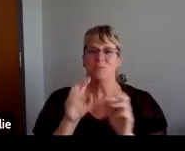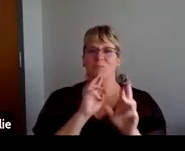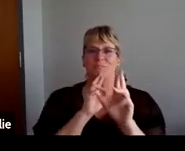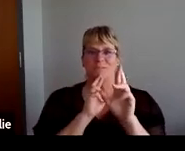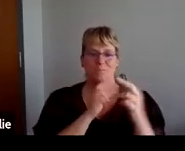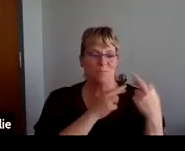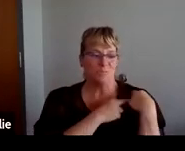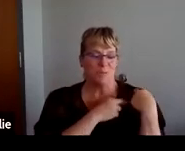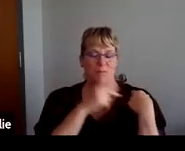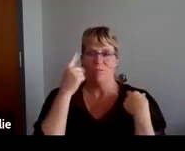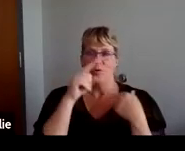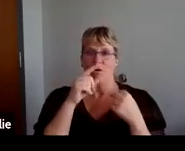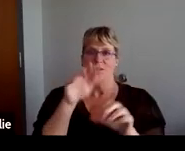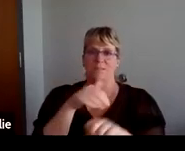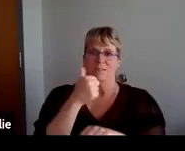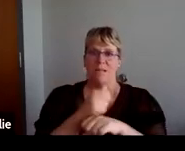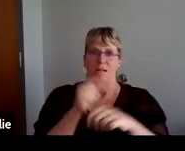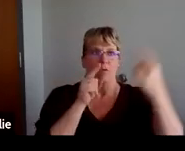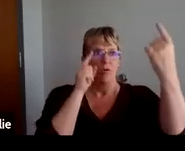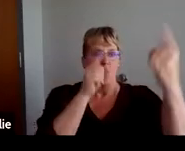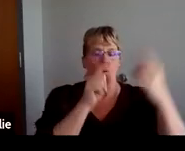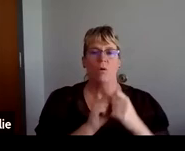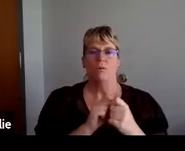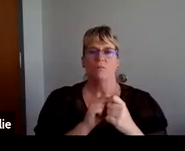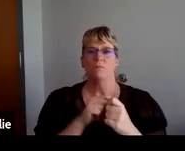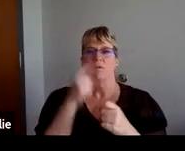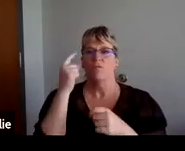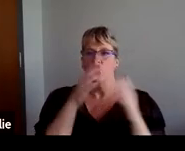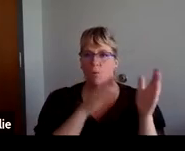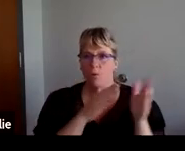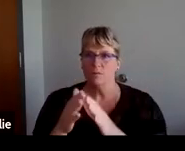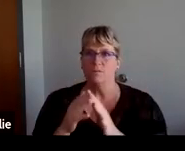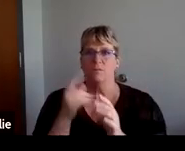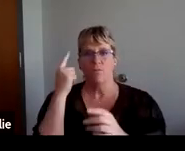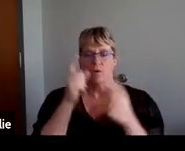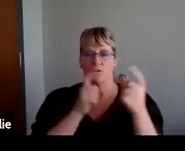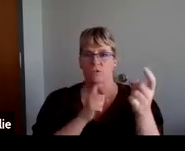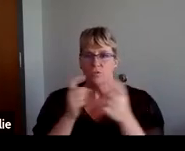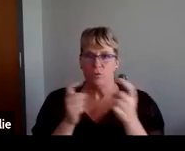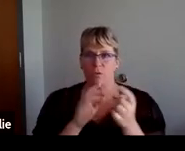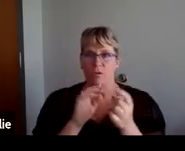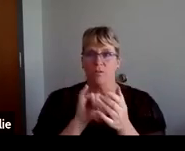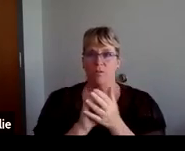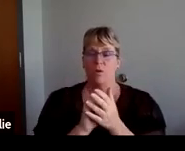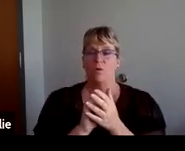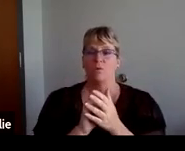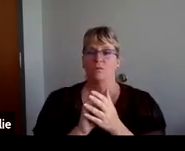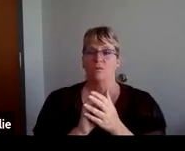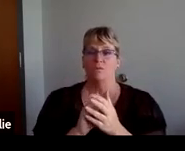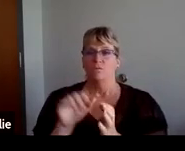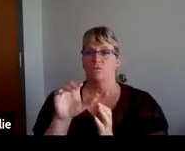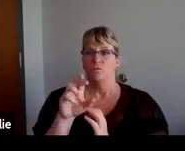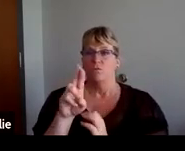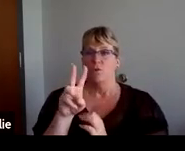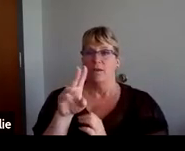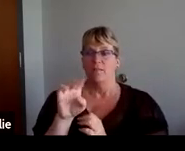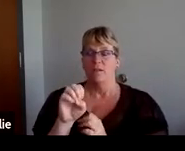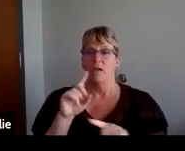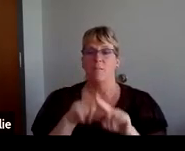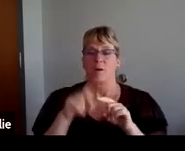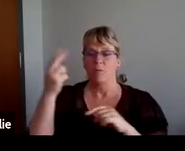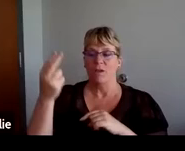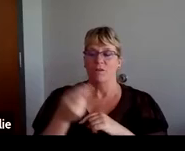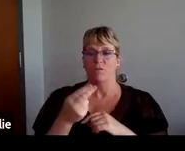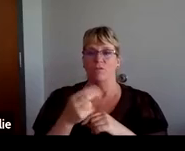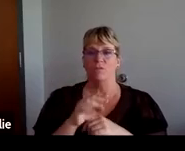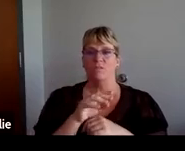for our goal setting, for our planning, for our organization, for controlling those inhibitions and cravings. But when we introduce a substance